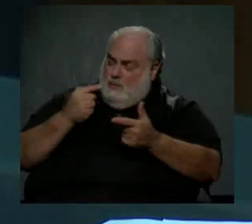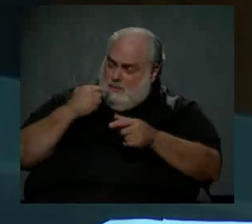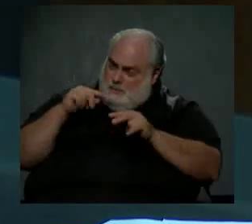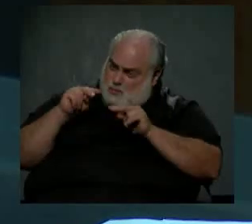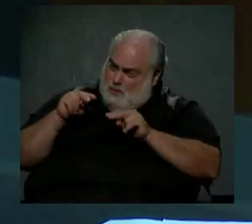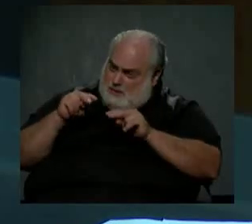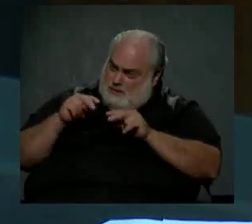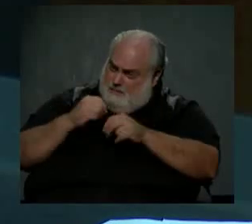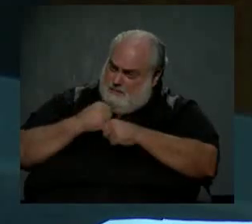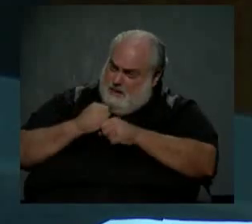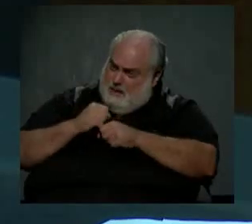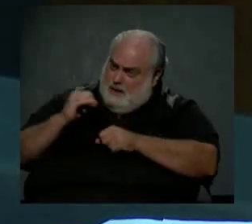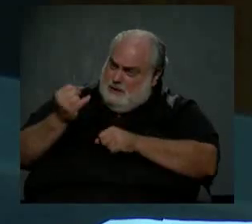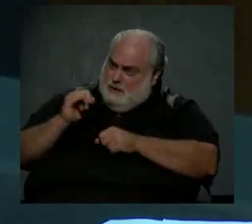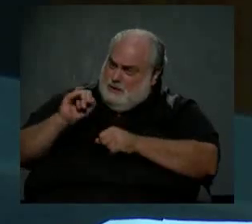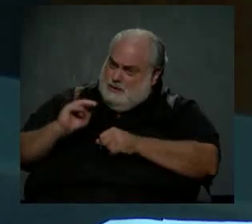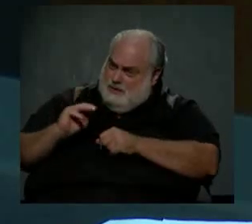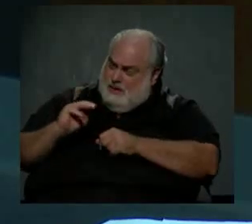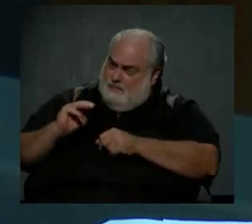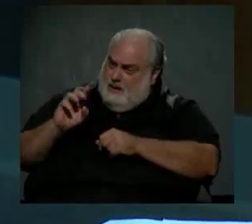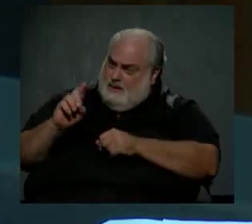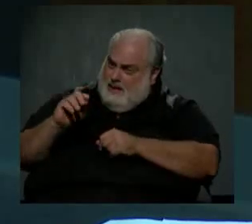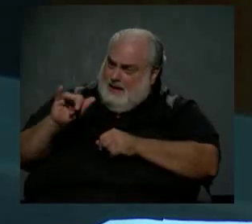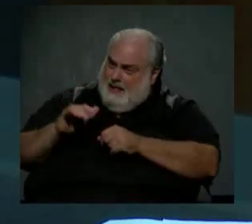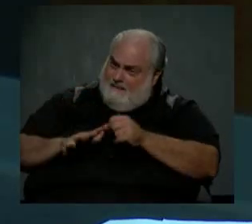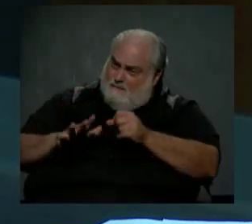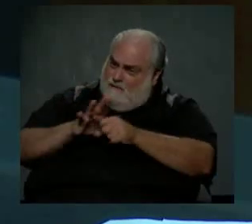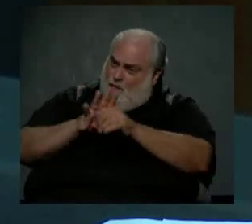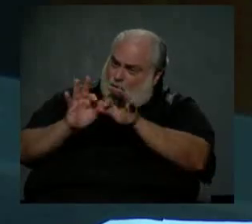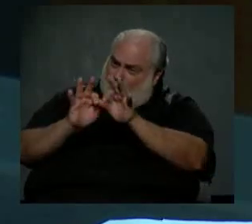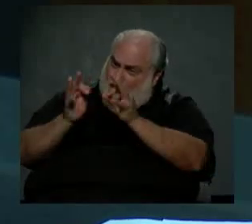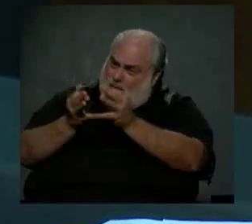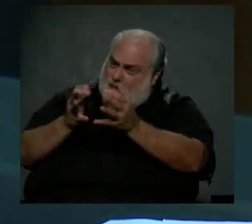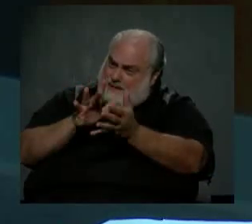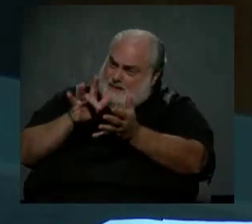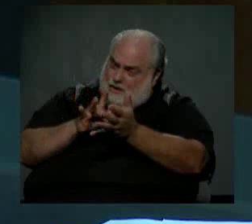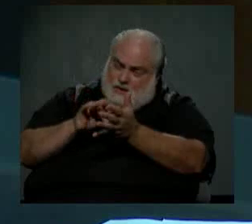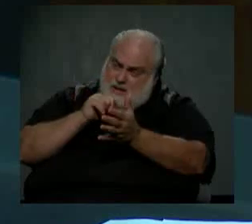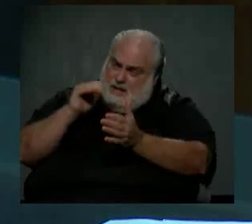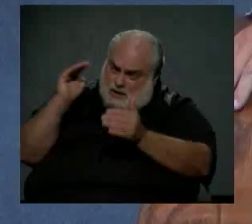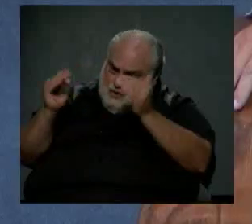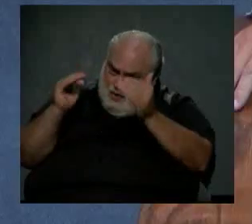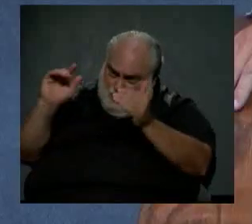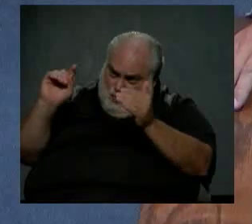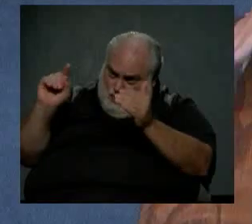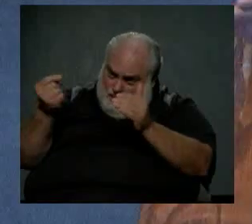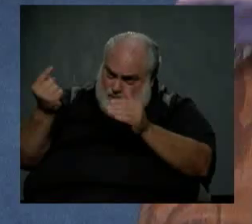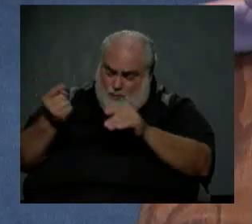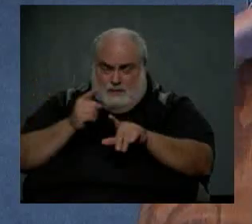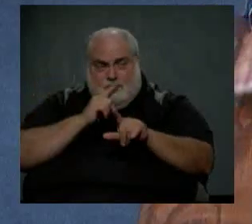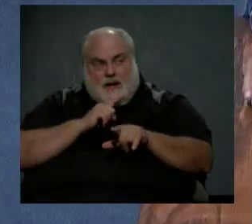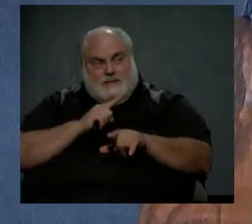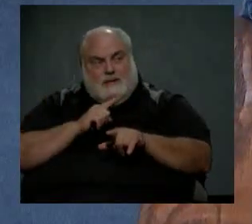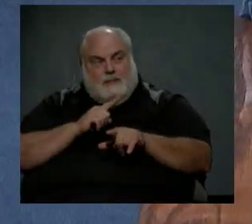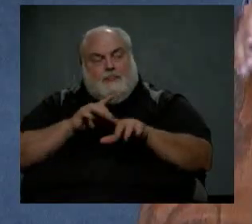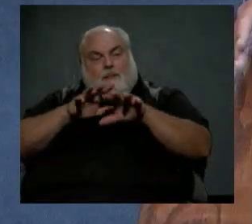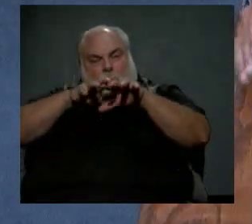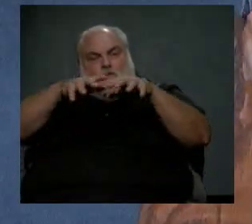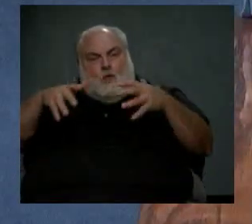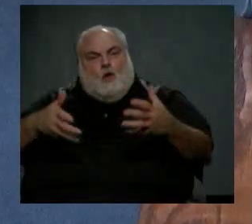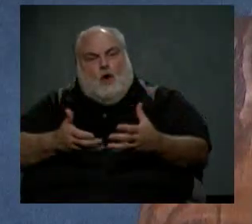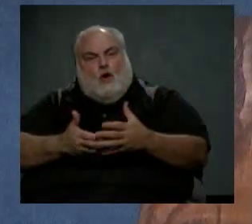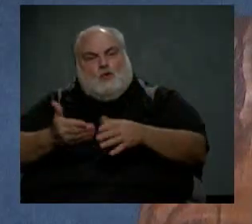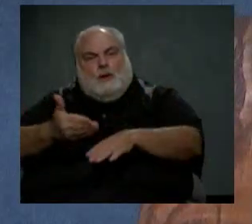at making Jim Daly a full family center instead of just an adult center. Is that correct? As part of our process